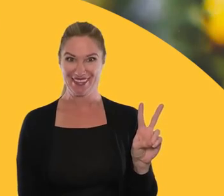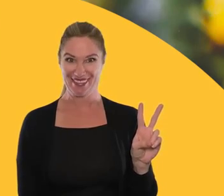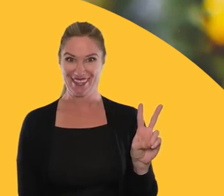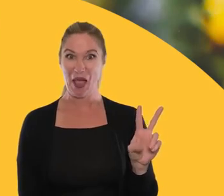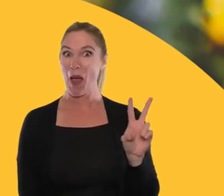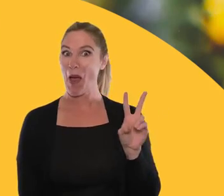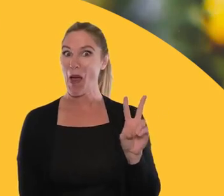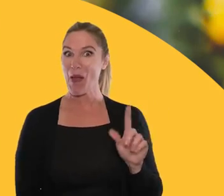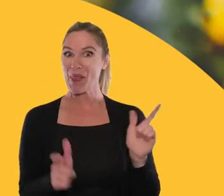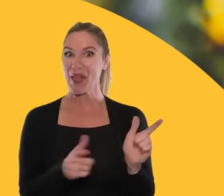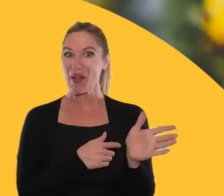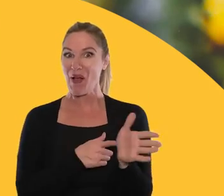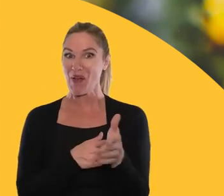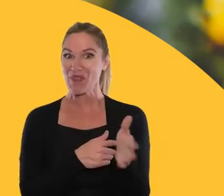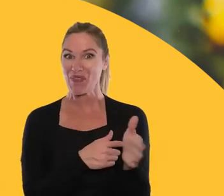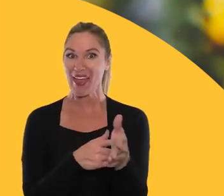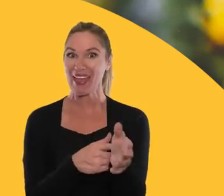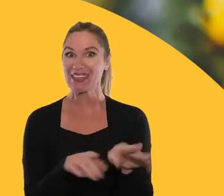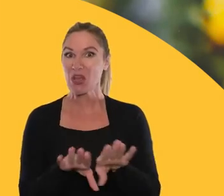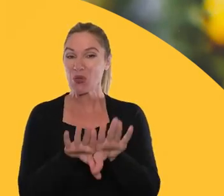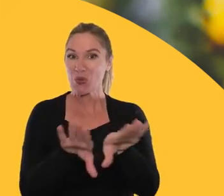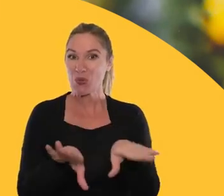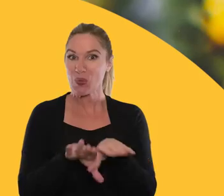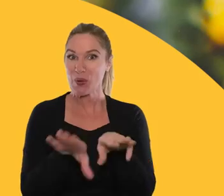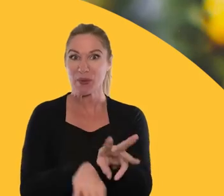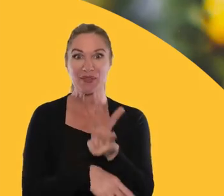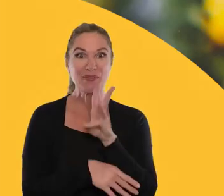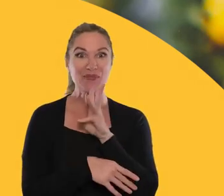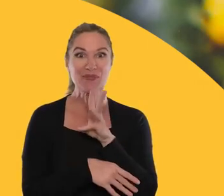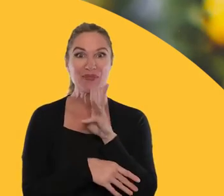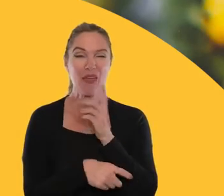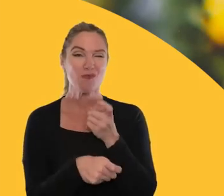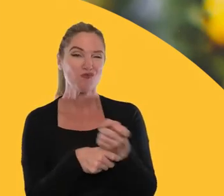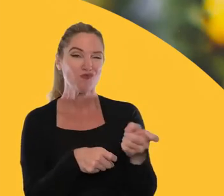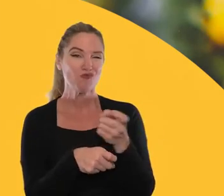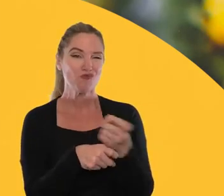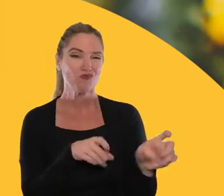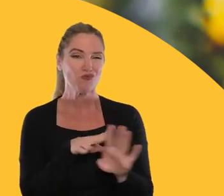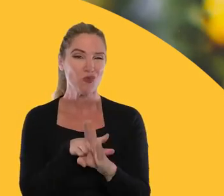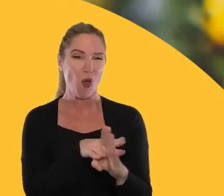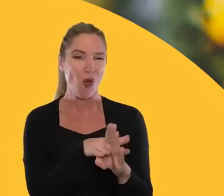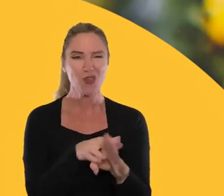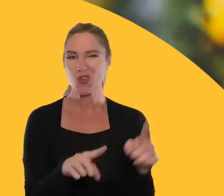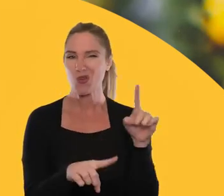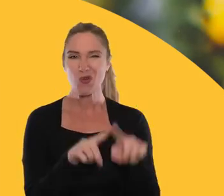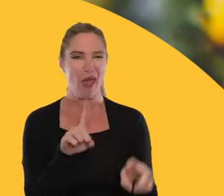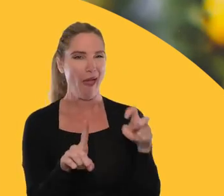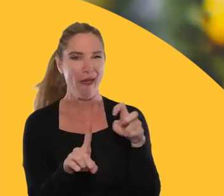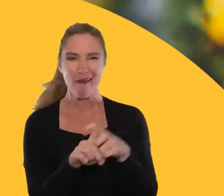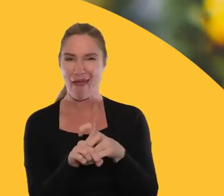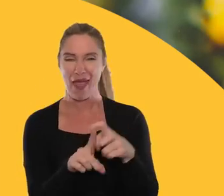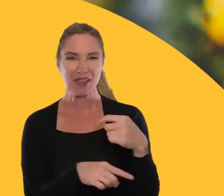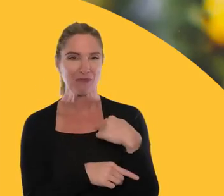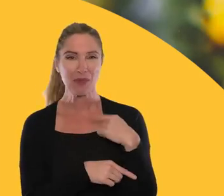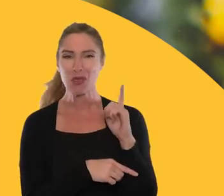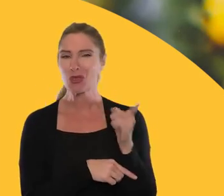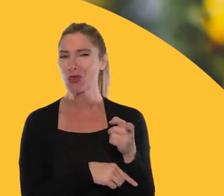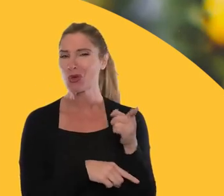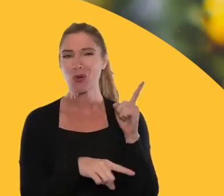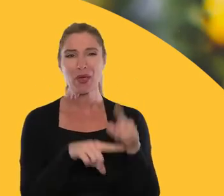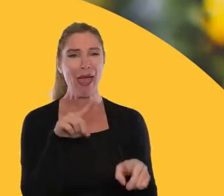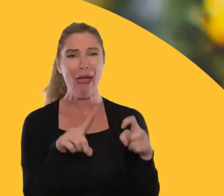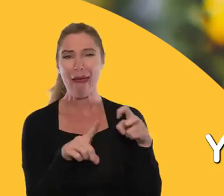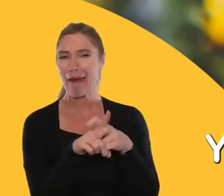1, 2. 2 little fish swimming in the sea, teasing Mr. Shark, "You